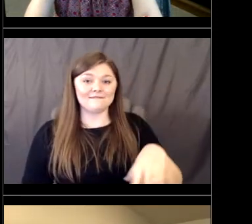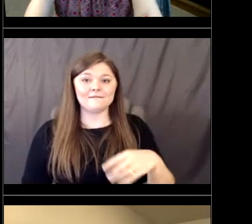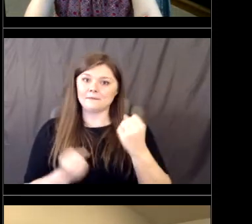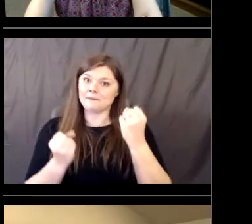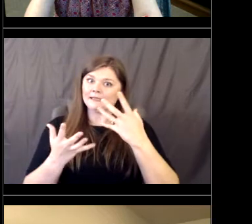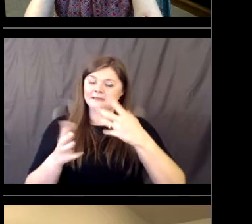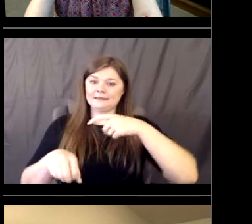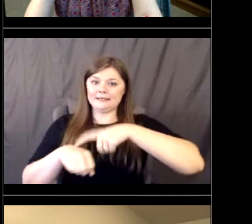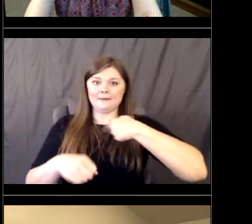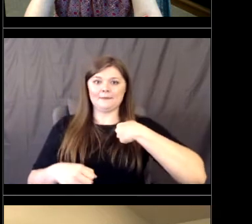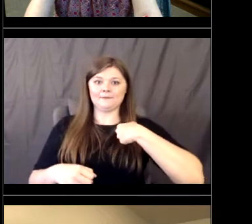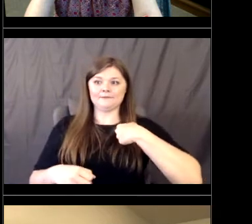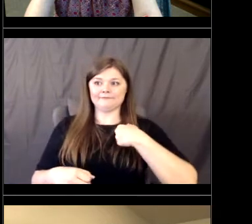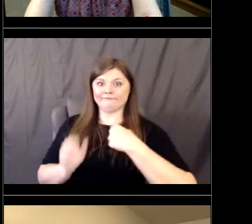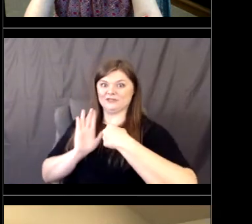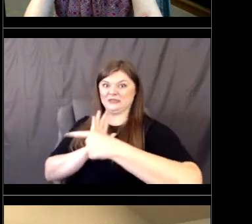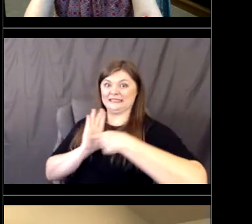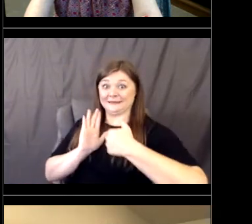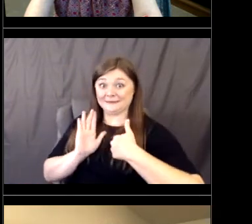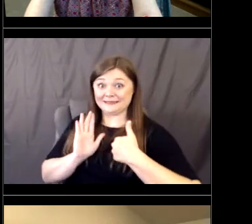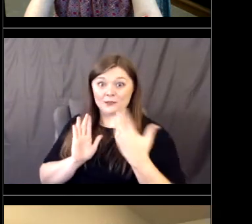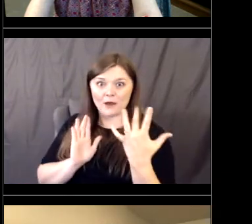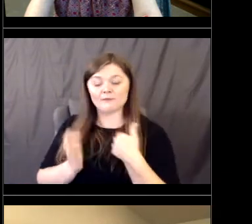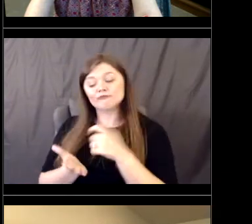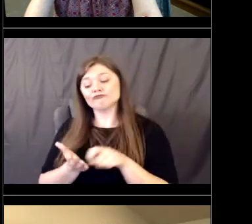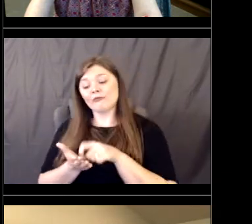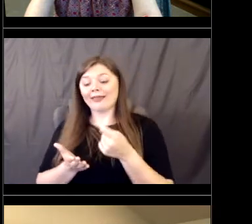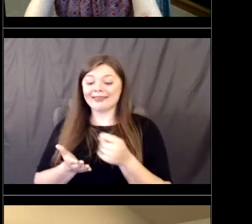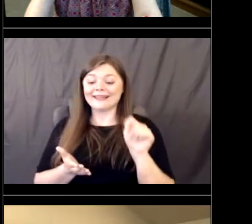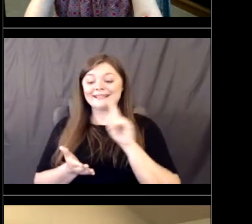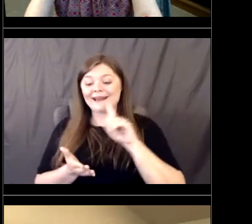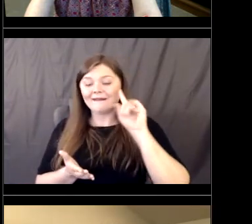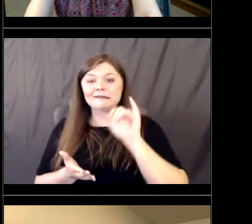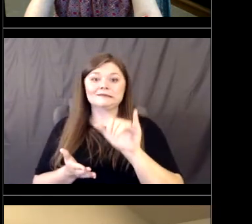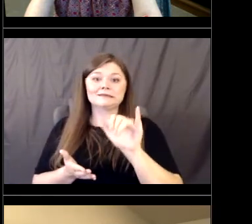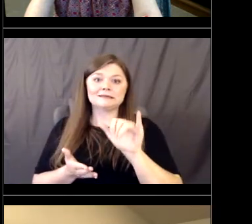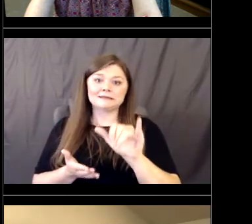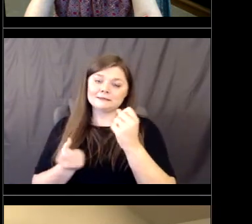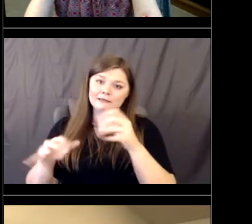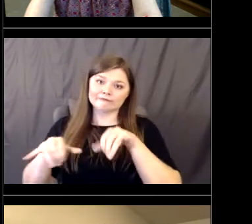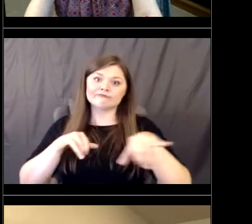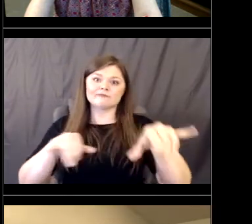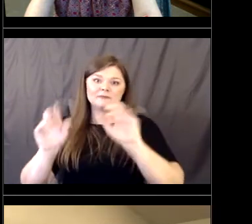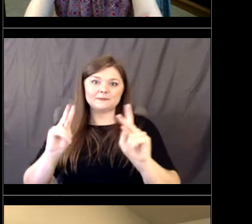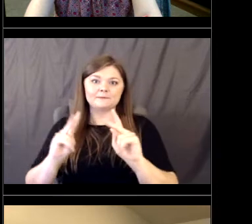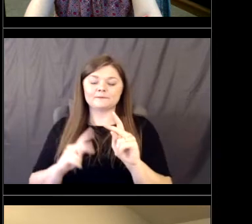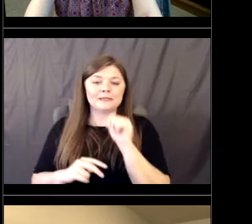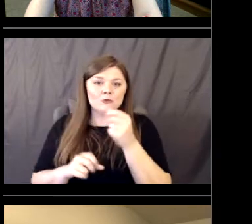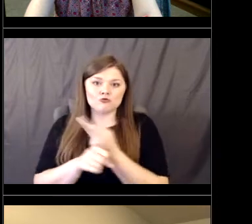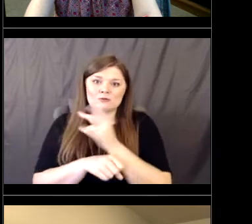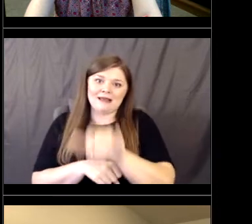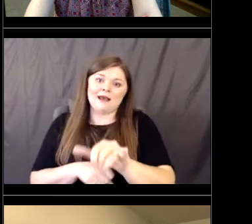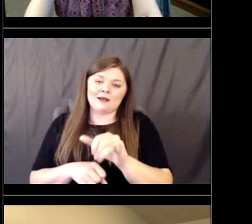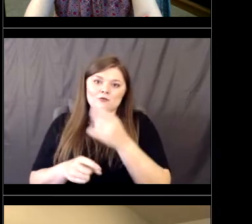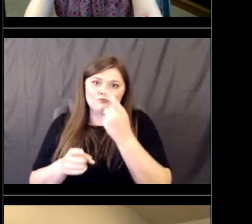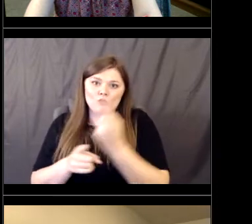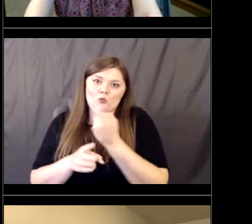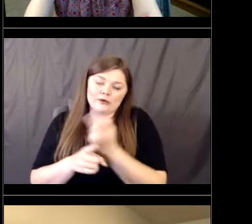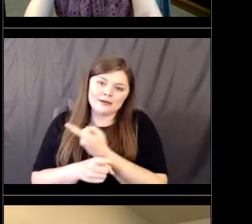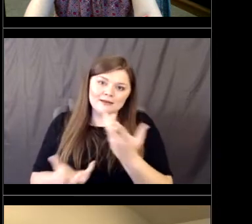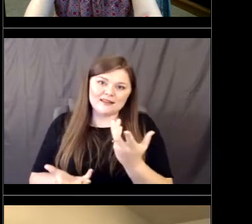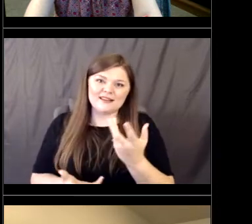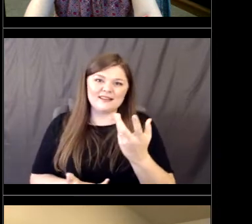writing in that way or saying that. That's probably a common one to misuse, is the deaf. One reason I think that it gets